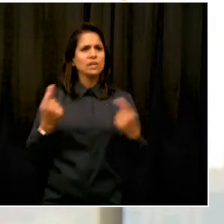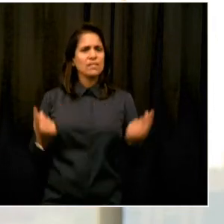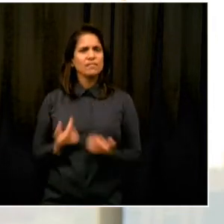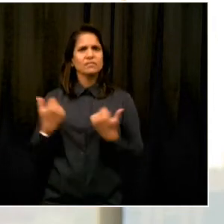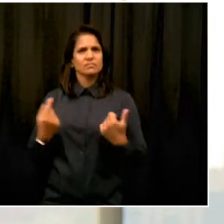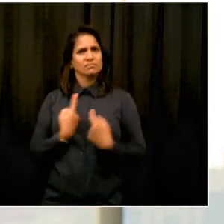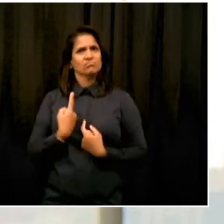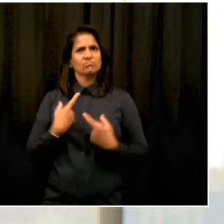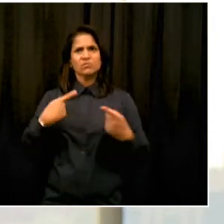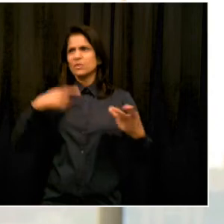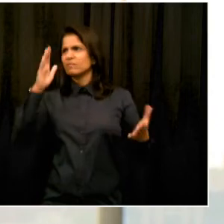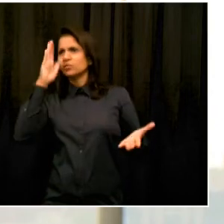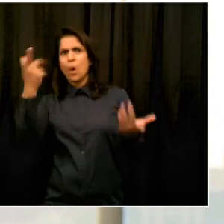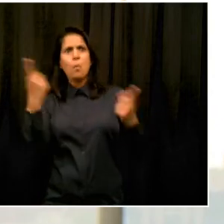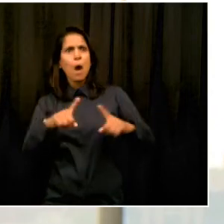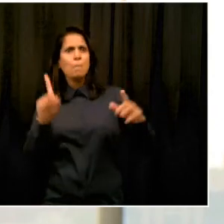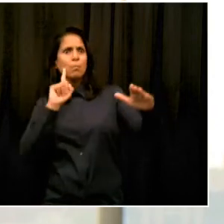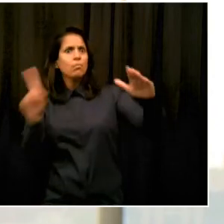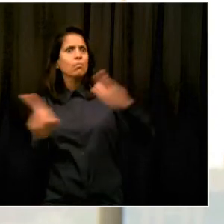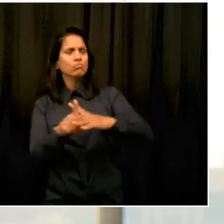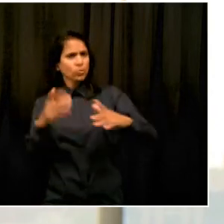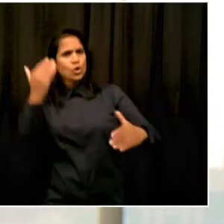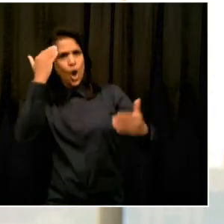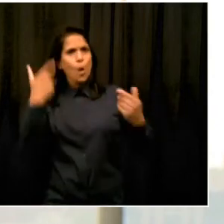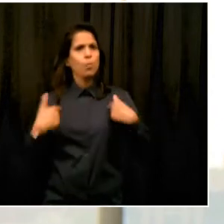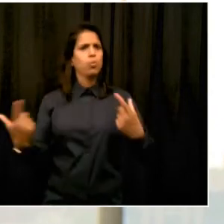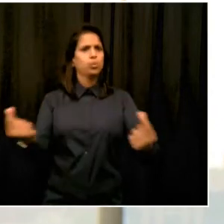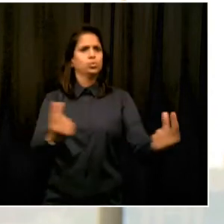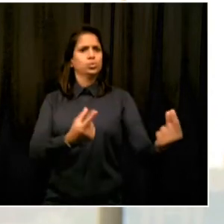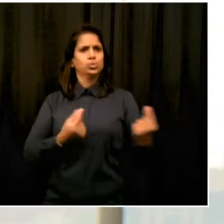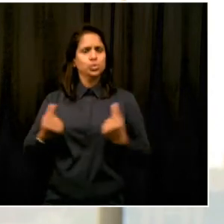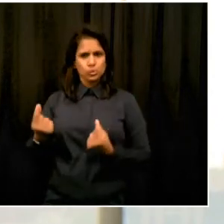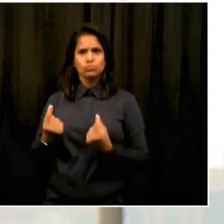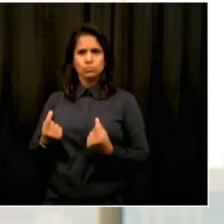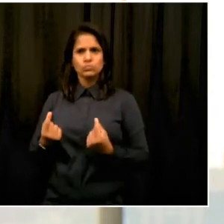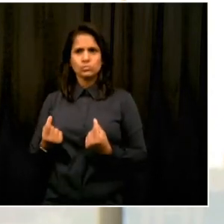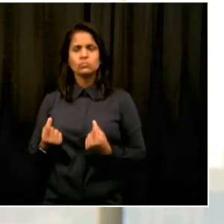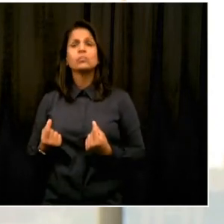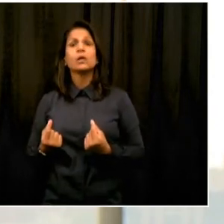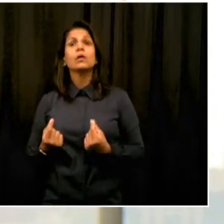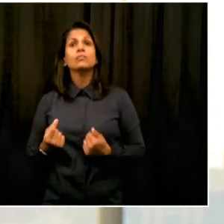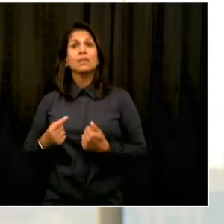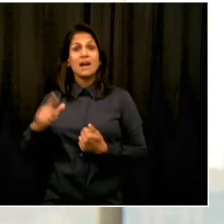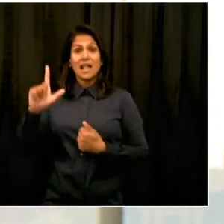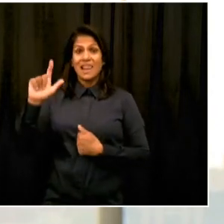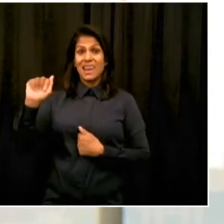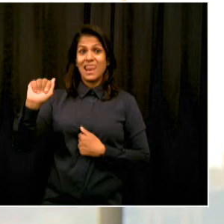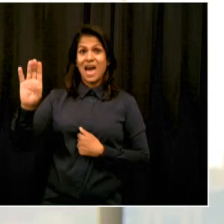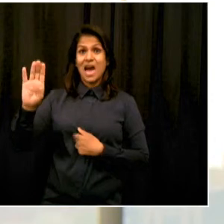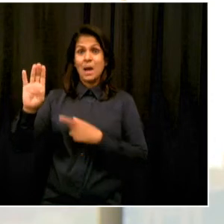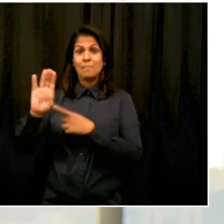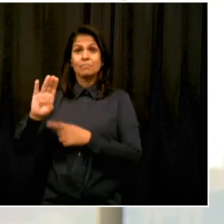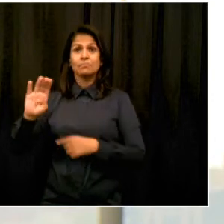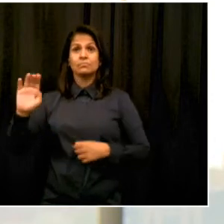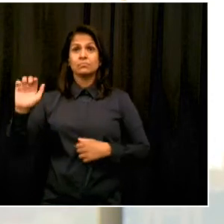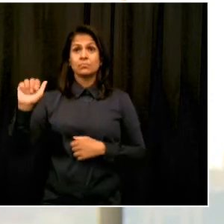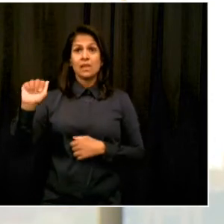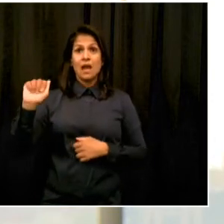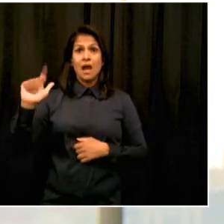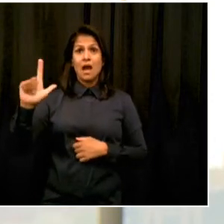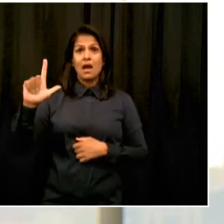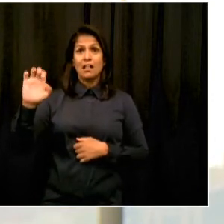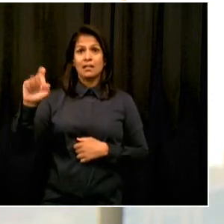I want to thank everybody at the Alexandria Center, because this is one of the places building the future of New York City. I